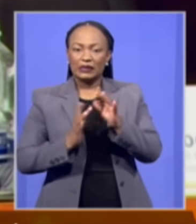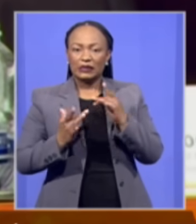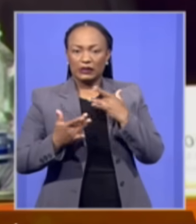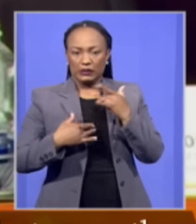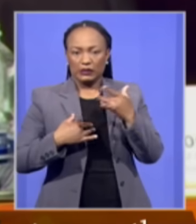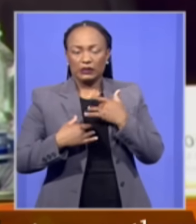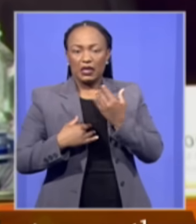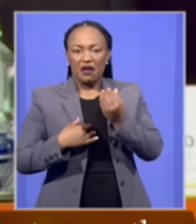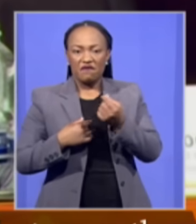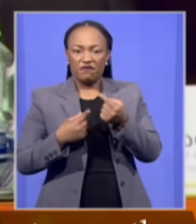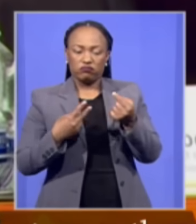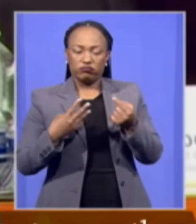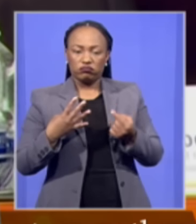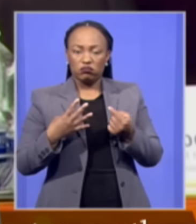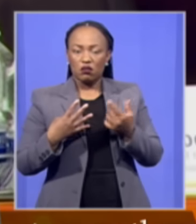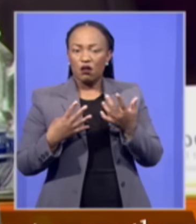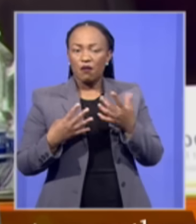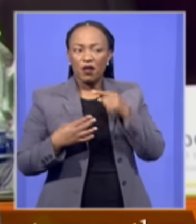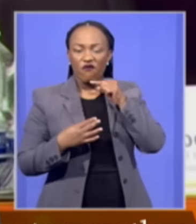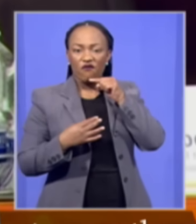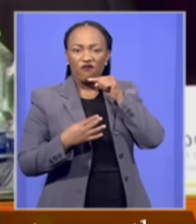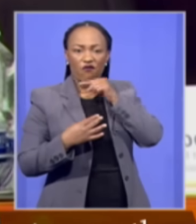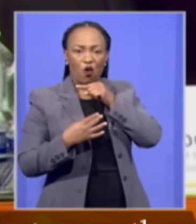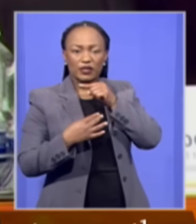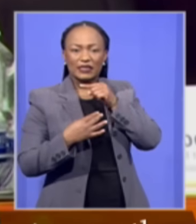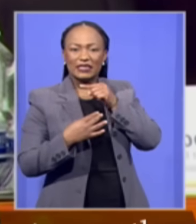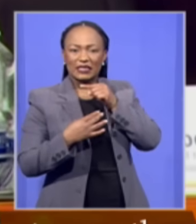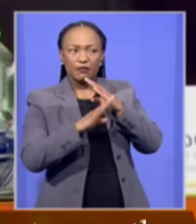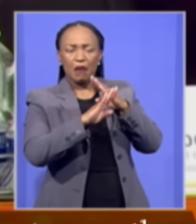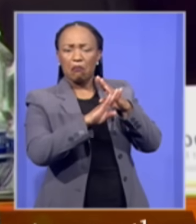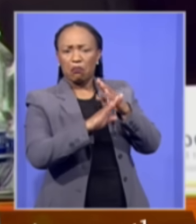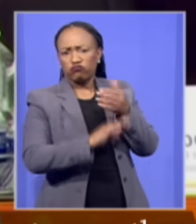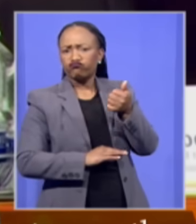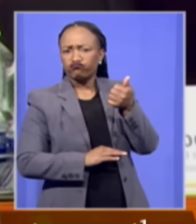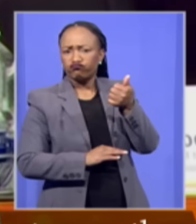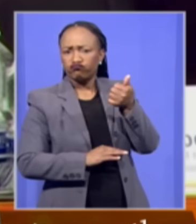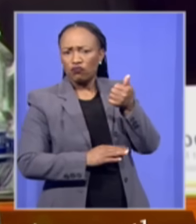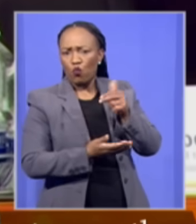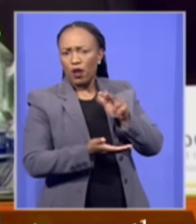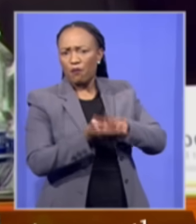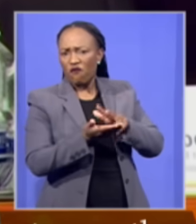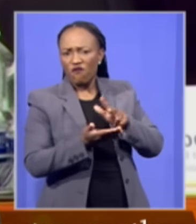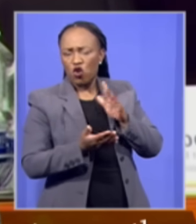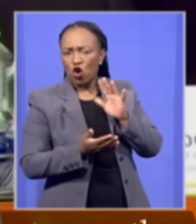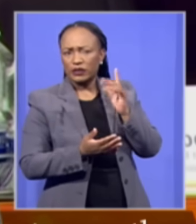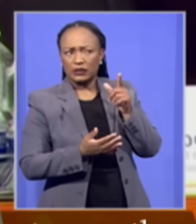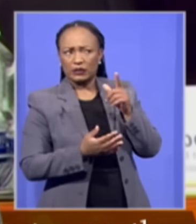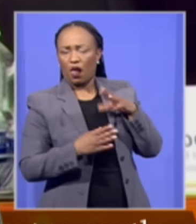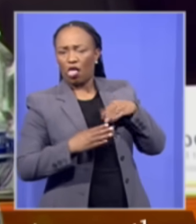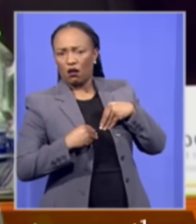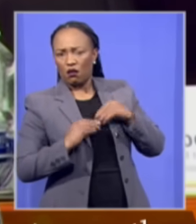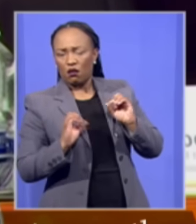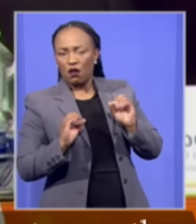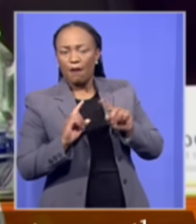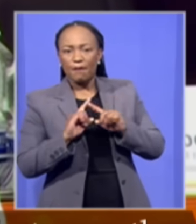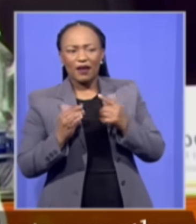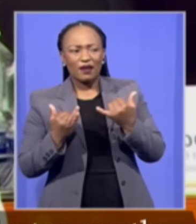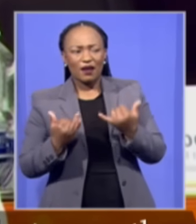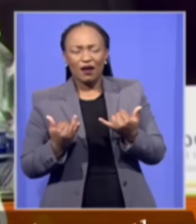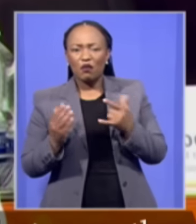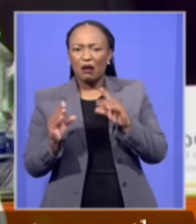because we oppose fraud prevention, but because the current implementation is causing untold